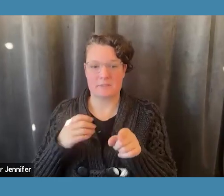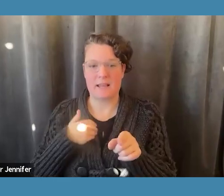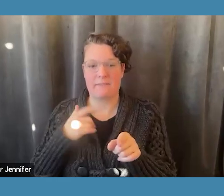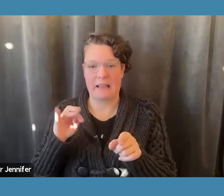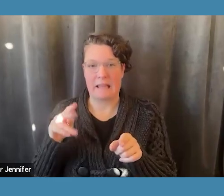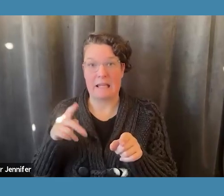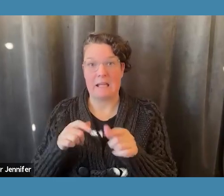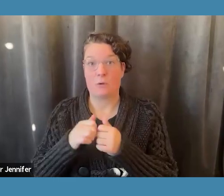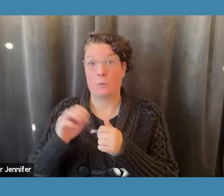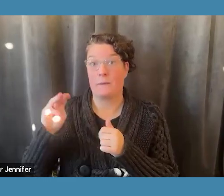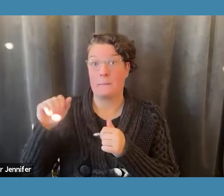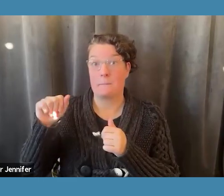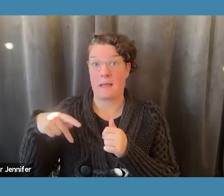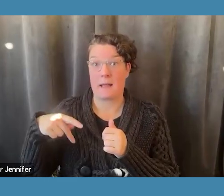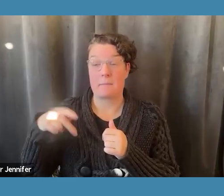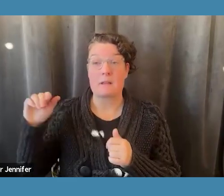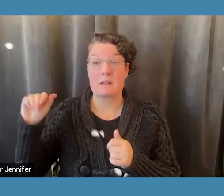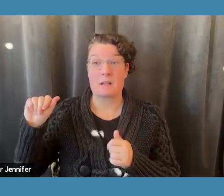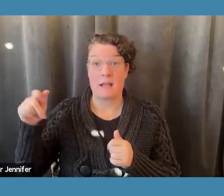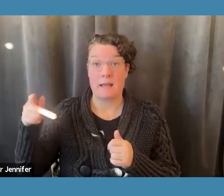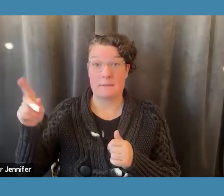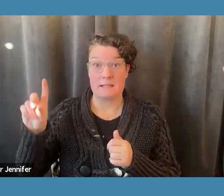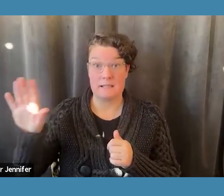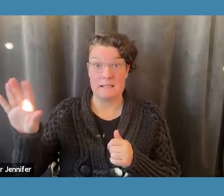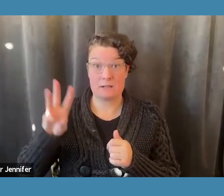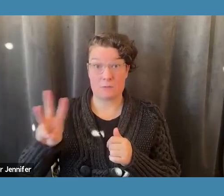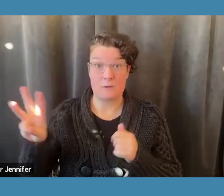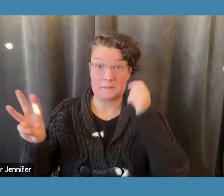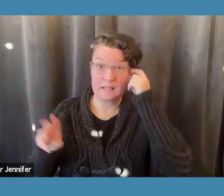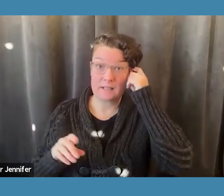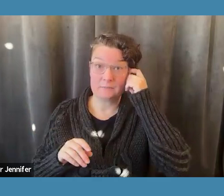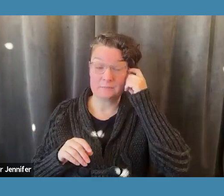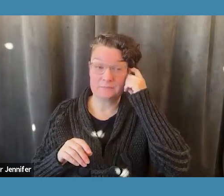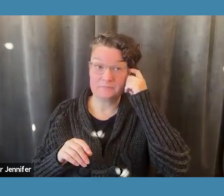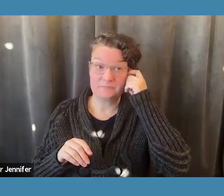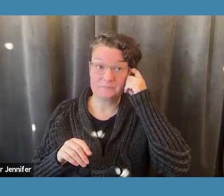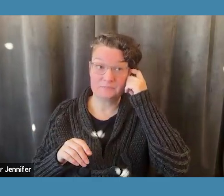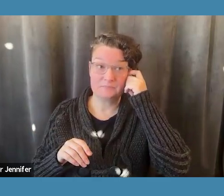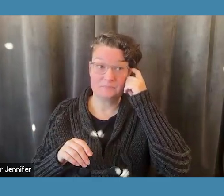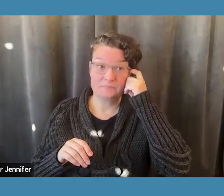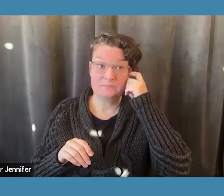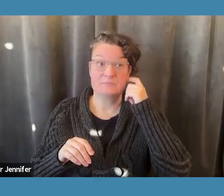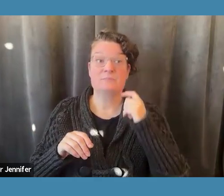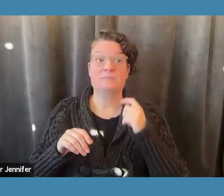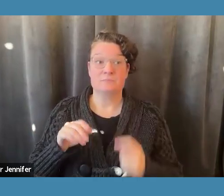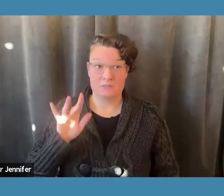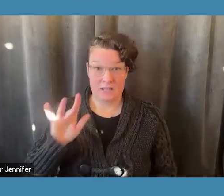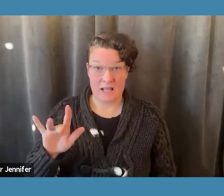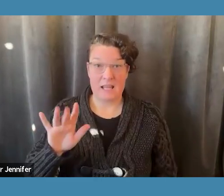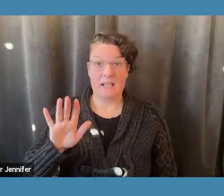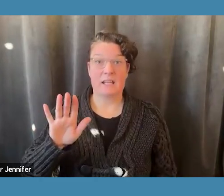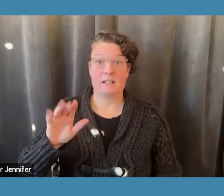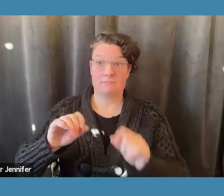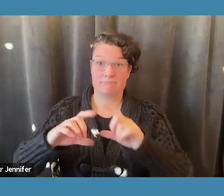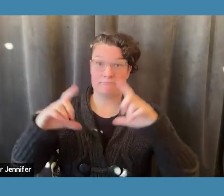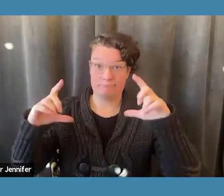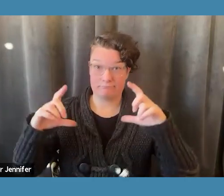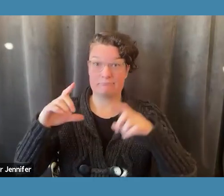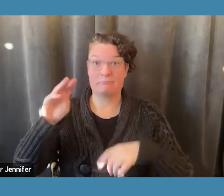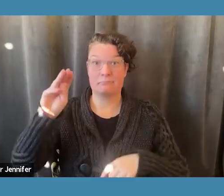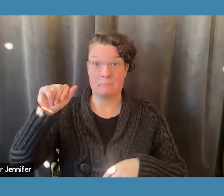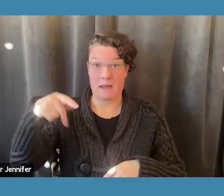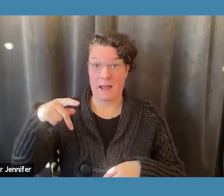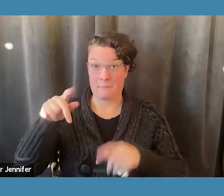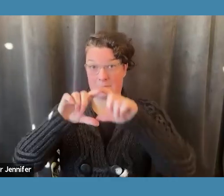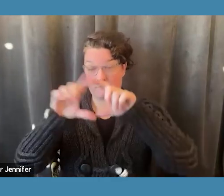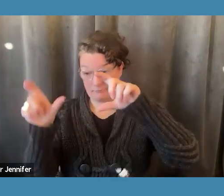map. So on EPD's website, I have a map of Florida with all the counties. And if you click on your county, it'll take you